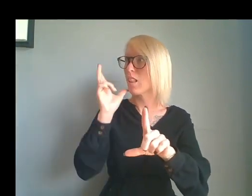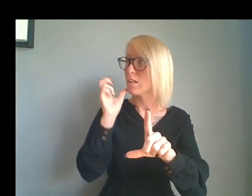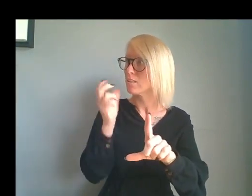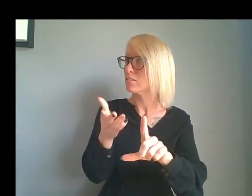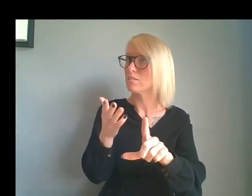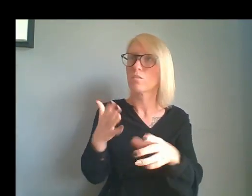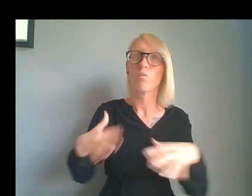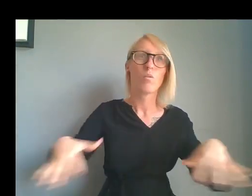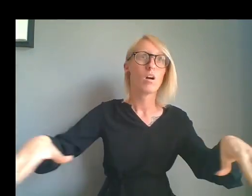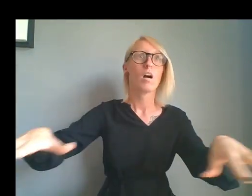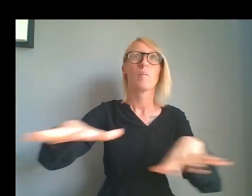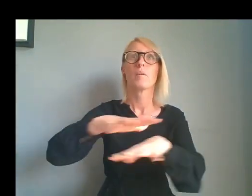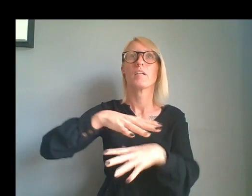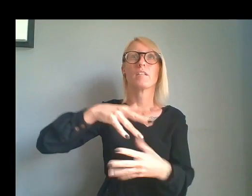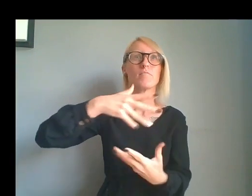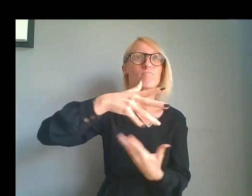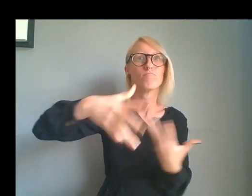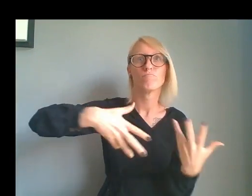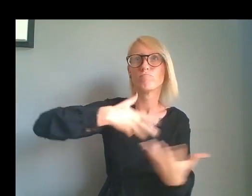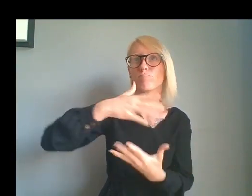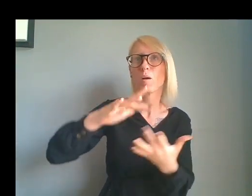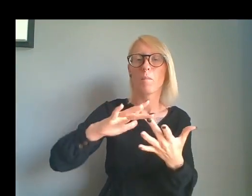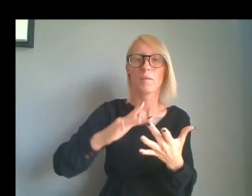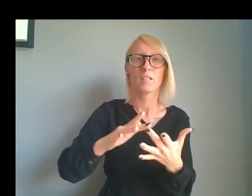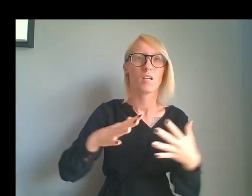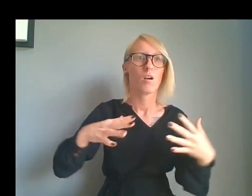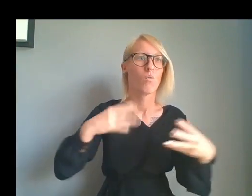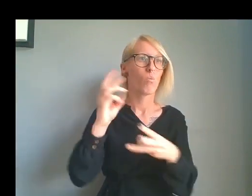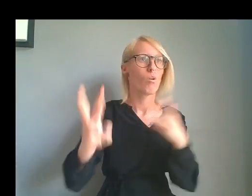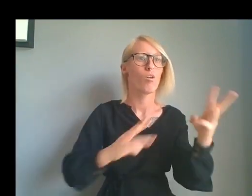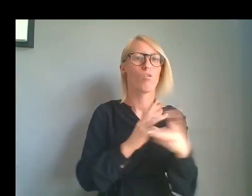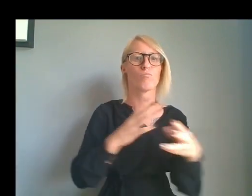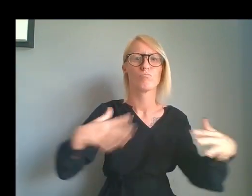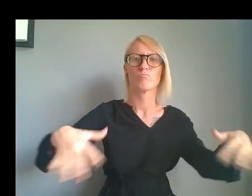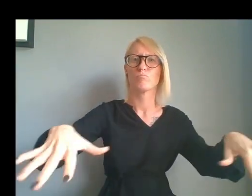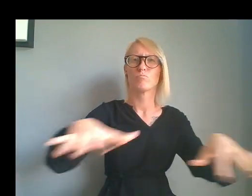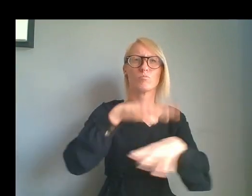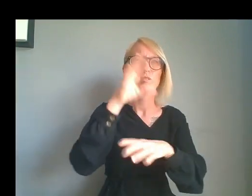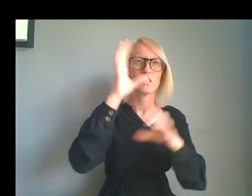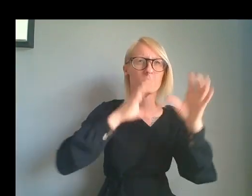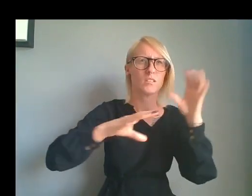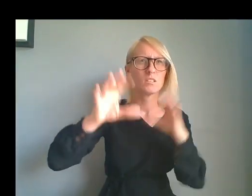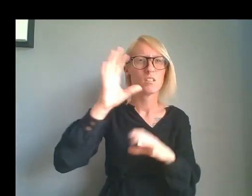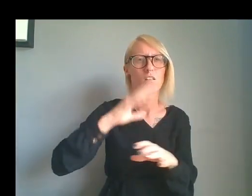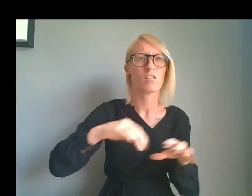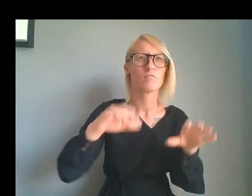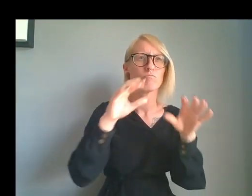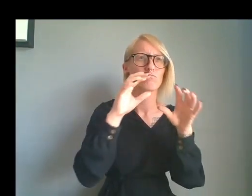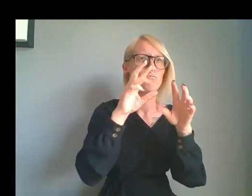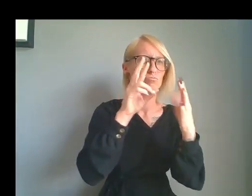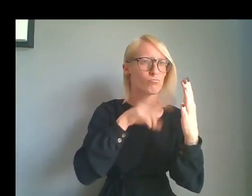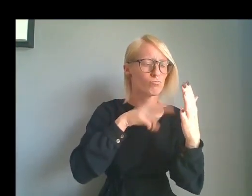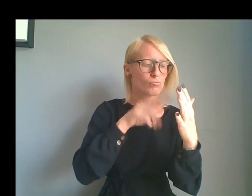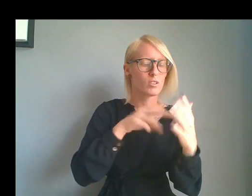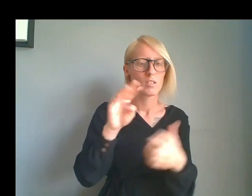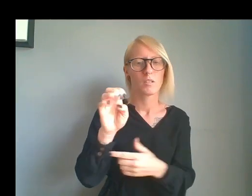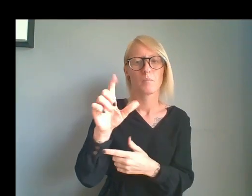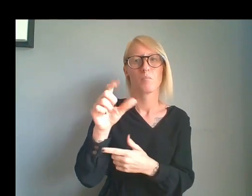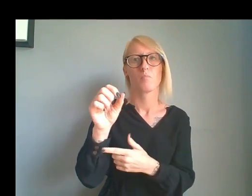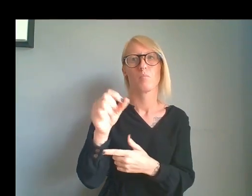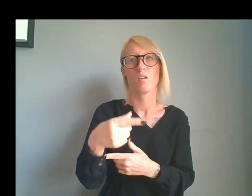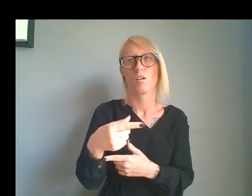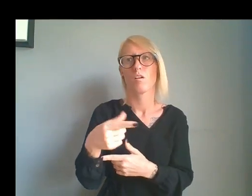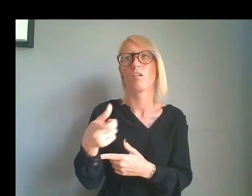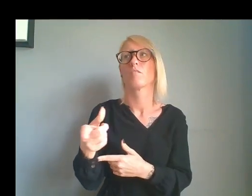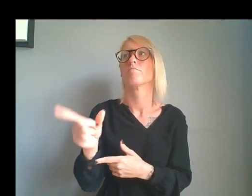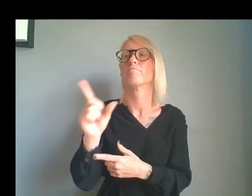going on in the social media world. Read some blogs. Just kind of poke around on Facebook. I think it's especially useful if you look